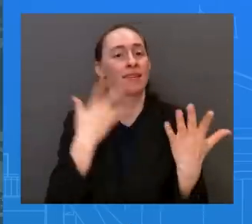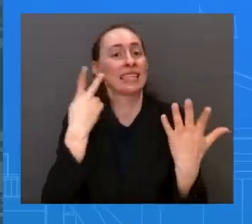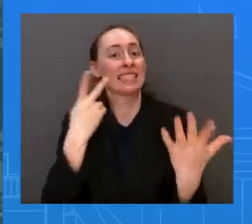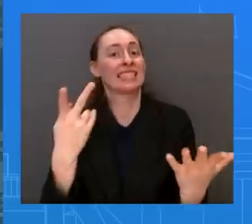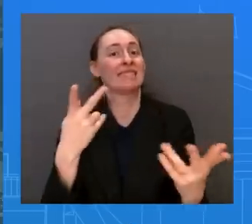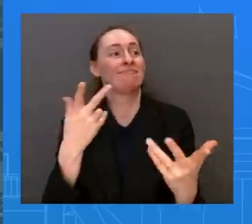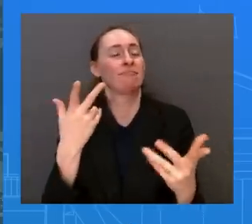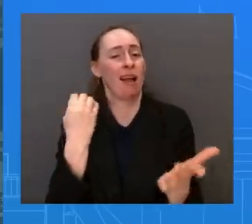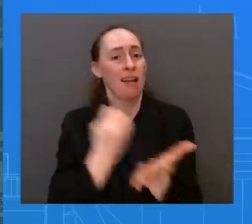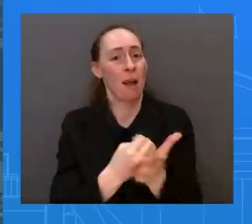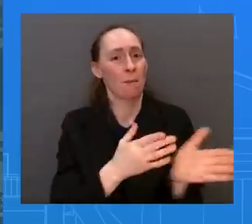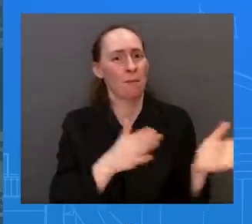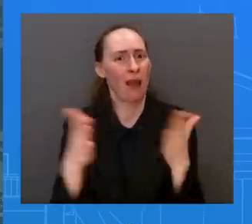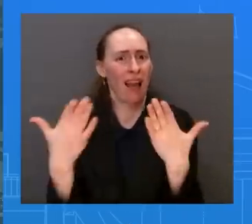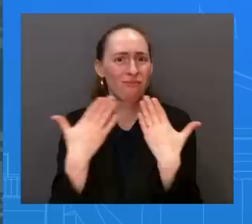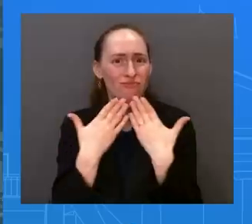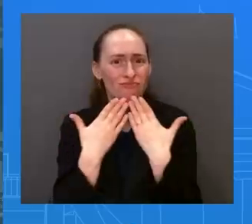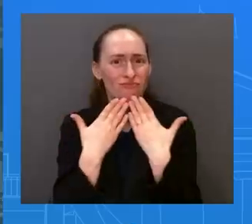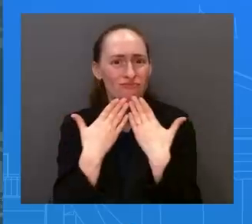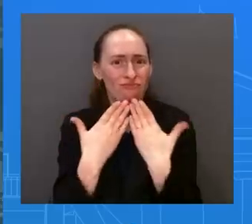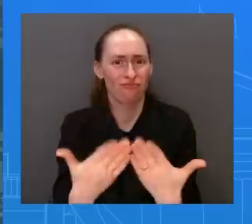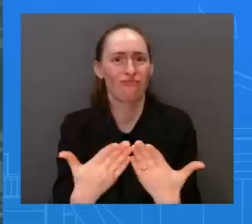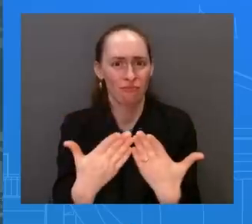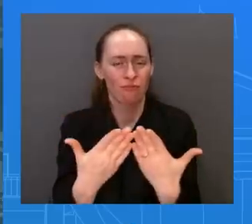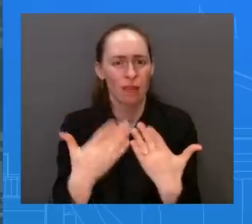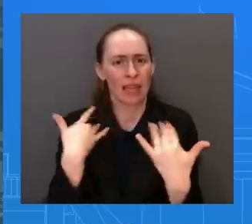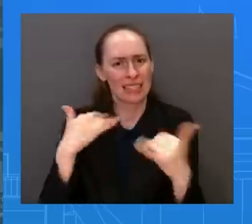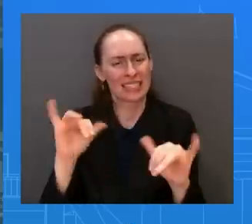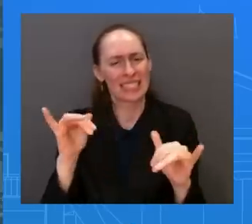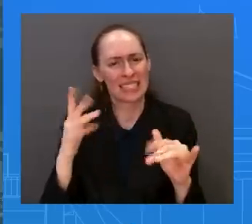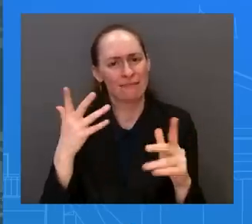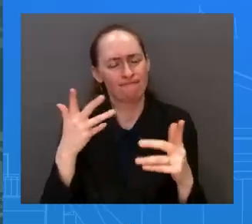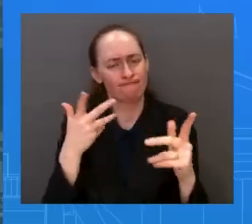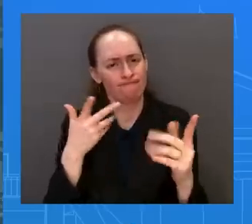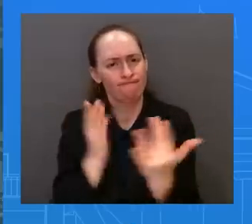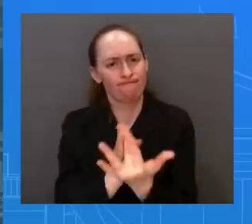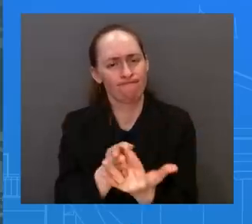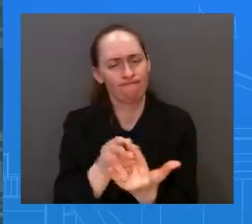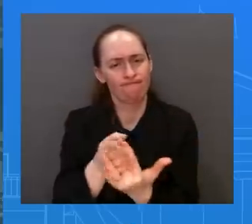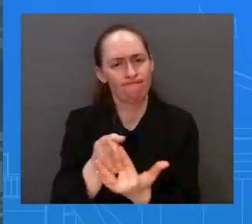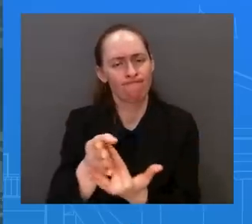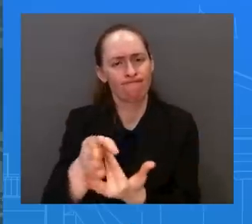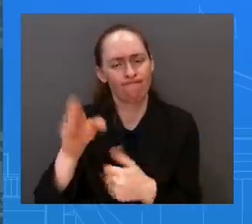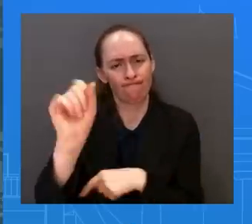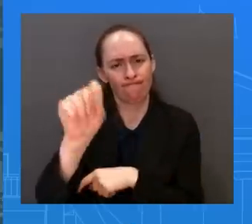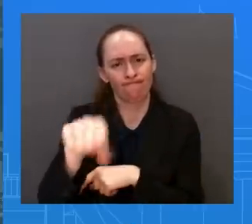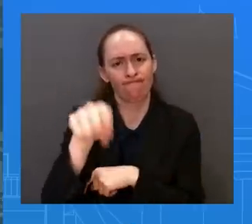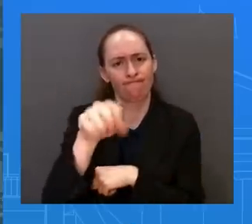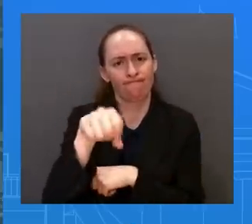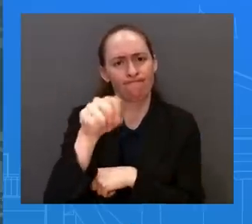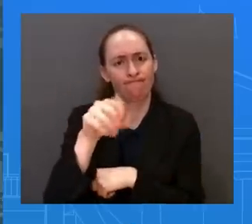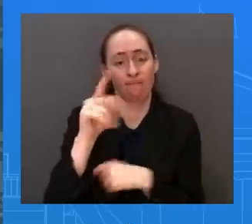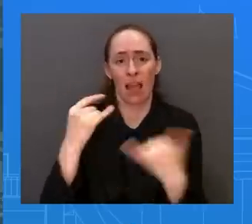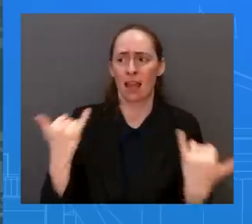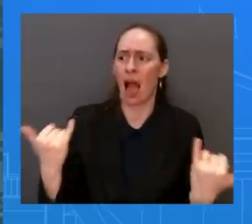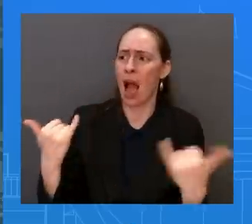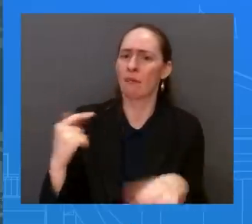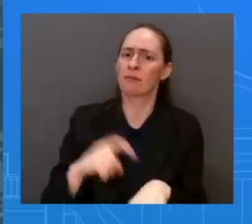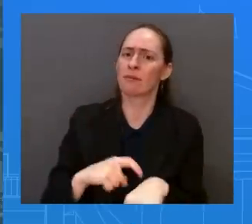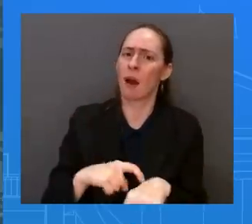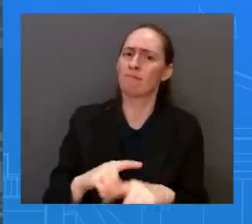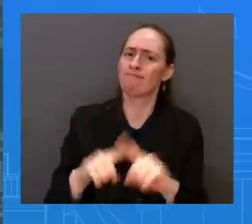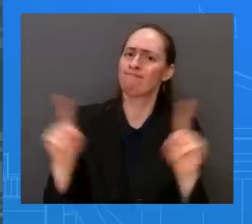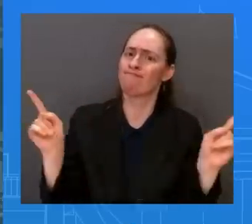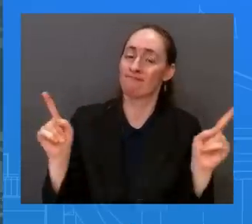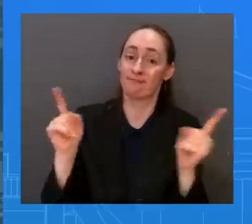fighting COVID, but again, we're in a different place. I'm just not going to get into what the president's going to talk about or say and on